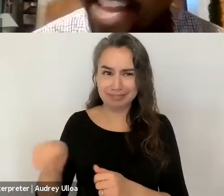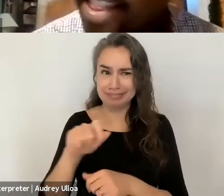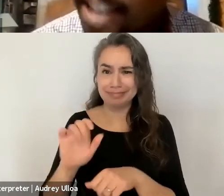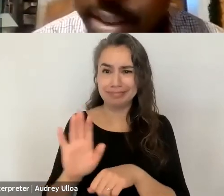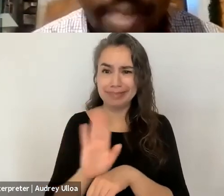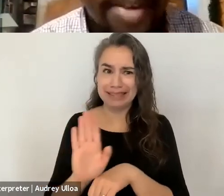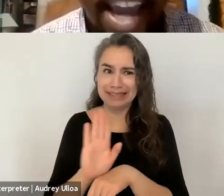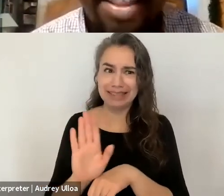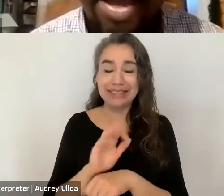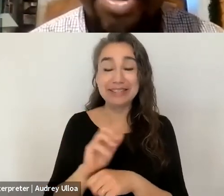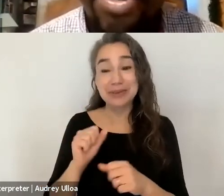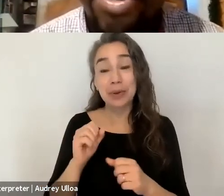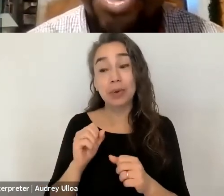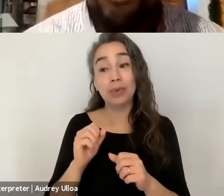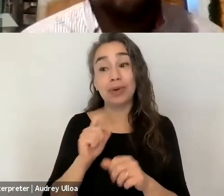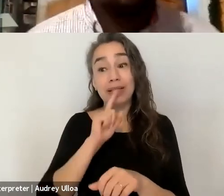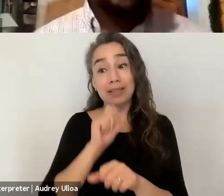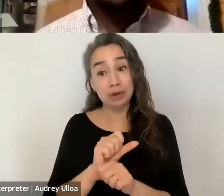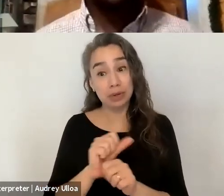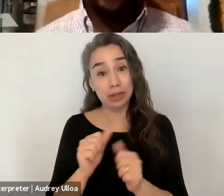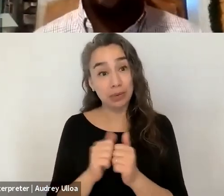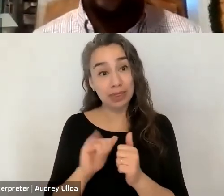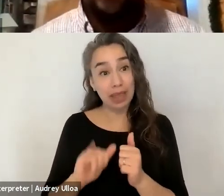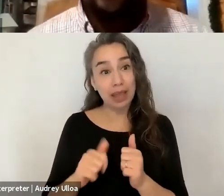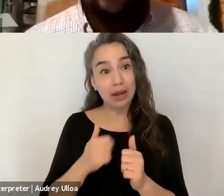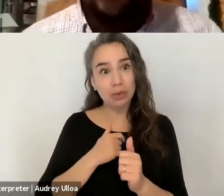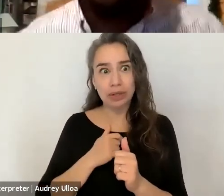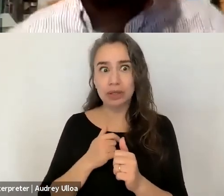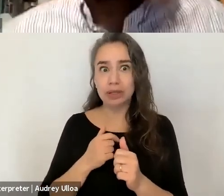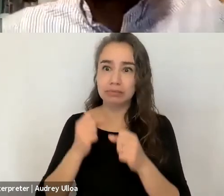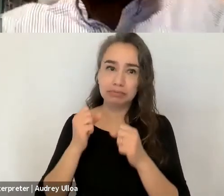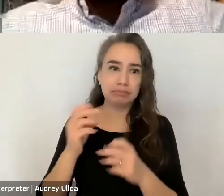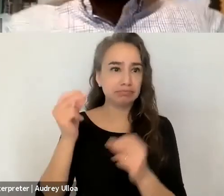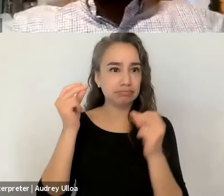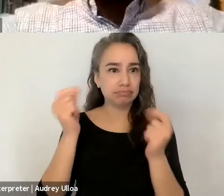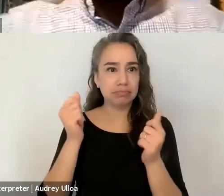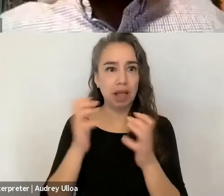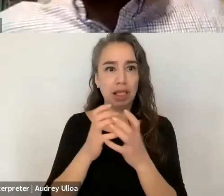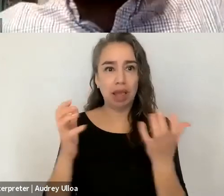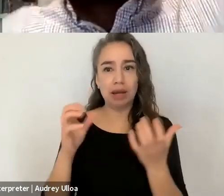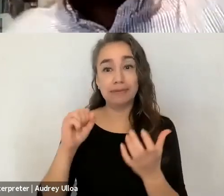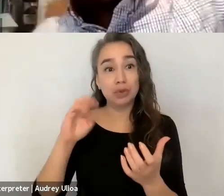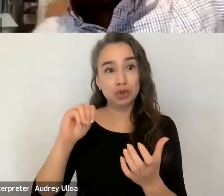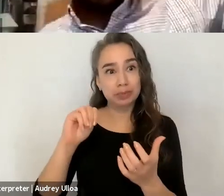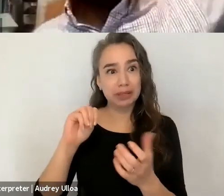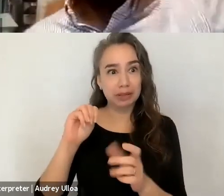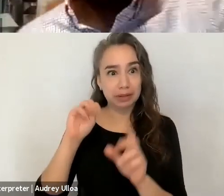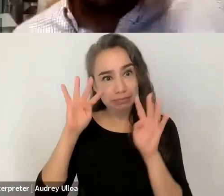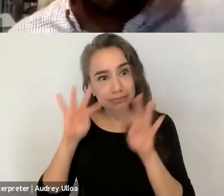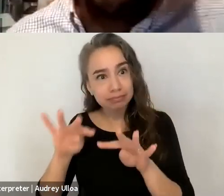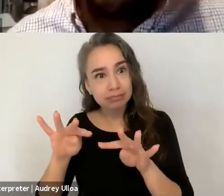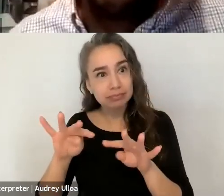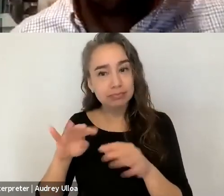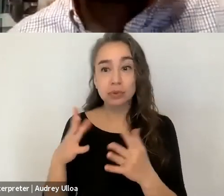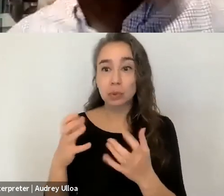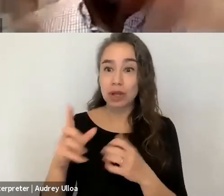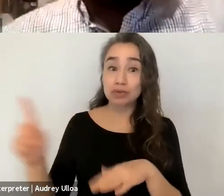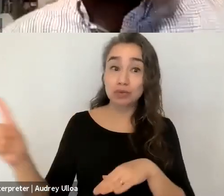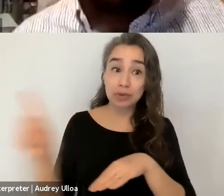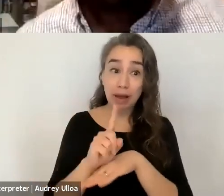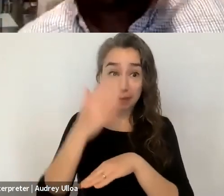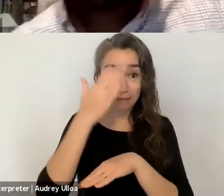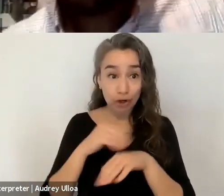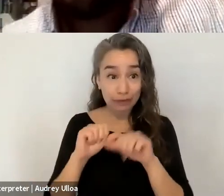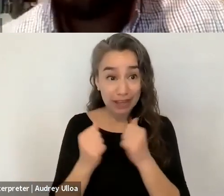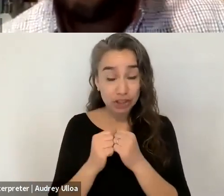through that, like literally we got a lot of social media clout. They wanted to be, in front of the agency, taking pictures.